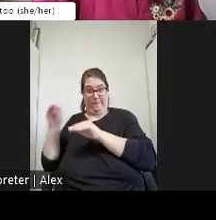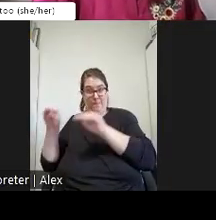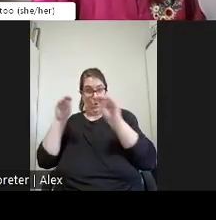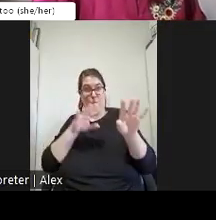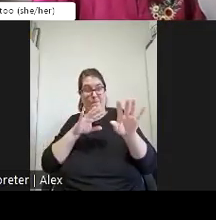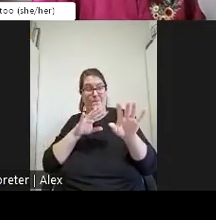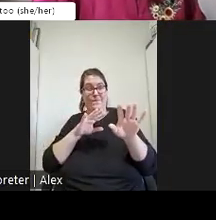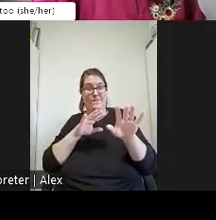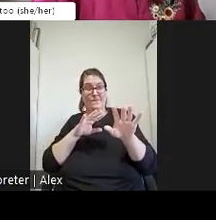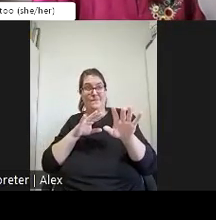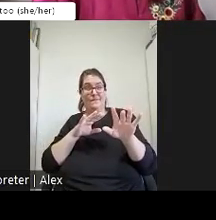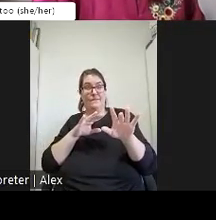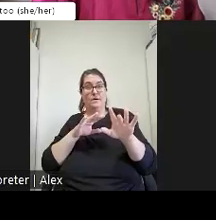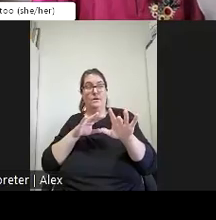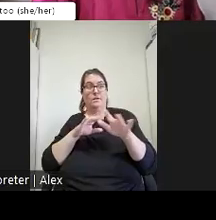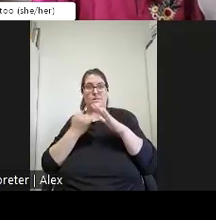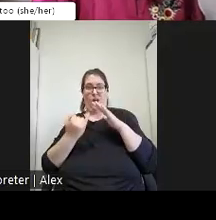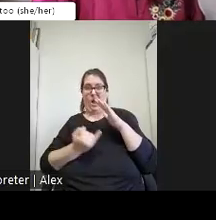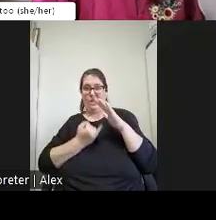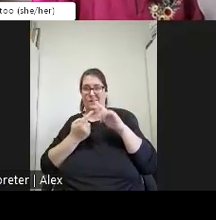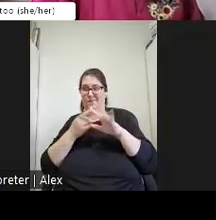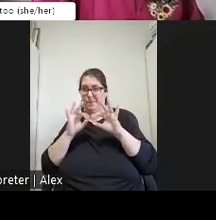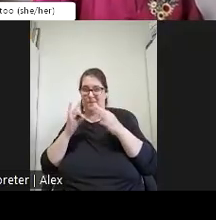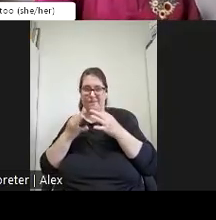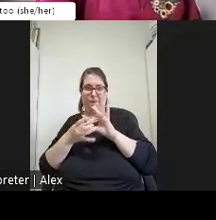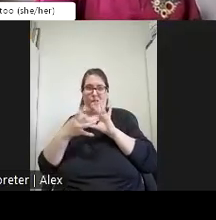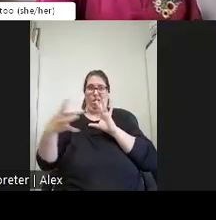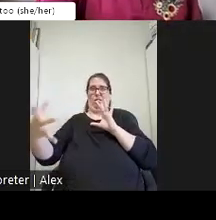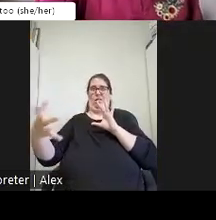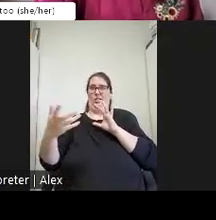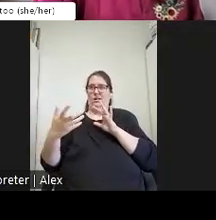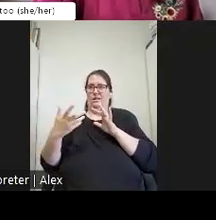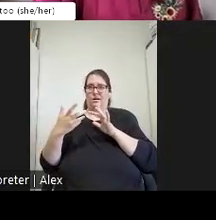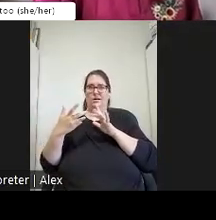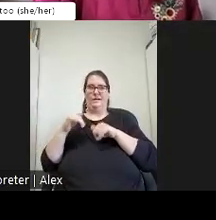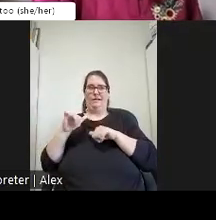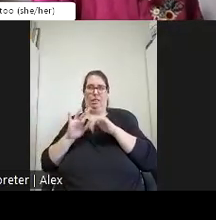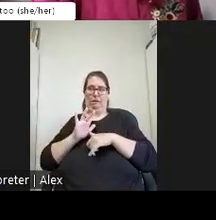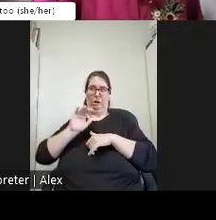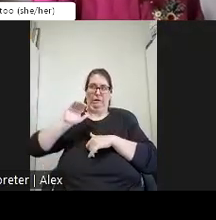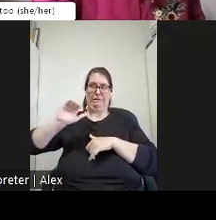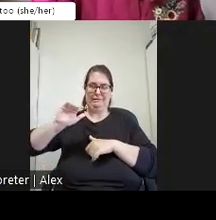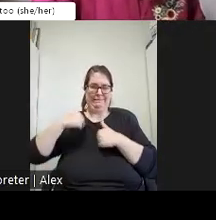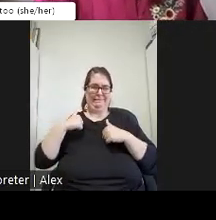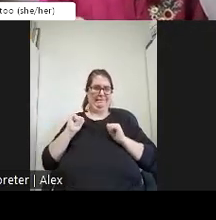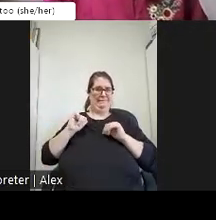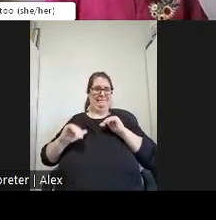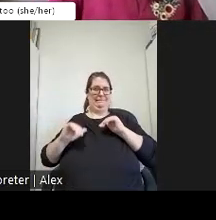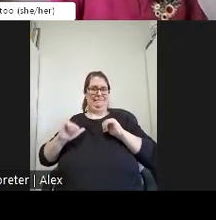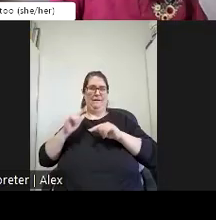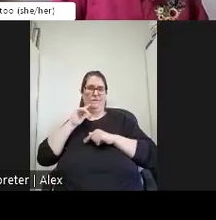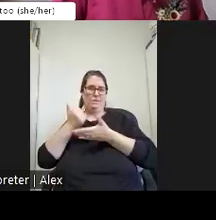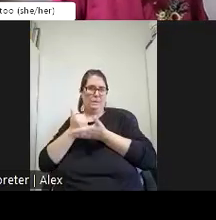is currently isolated from her family due to homophobia and is reluctant to reach out to them for support. Alex